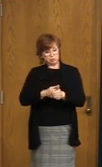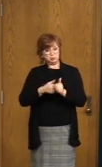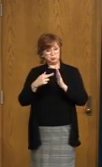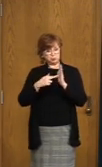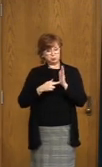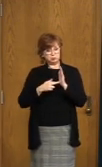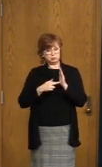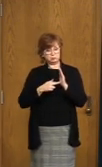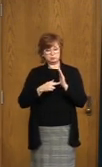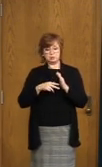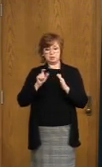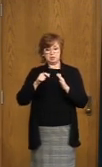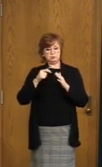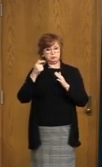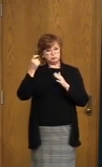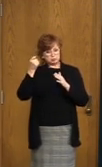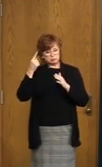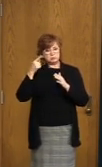follow them.